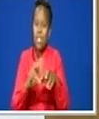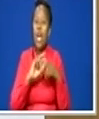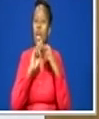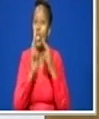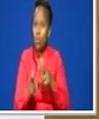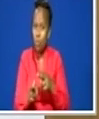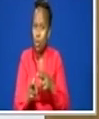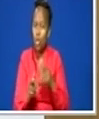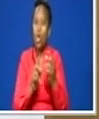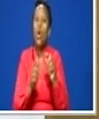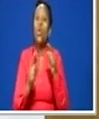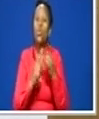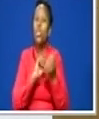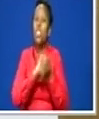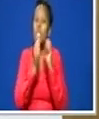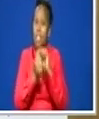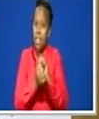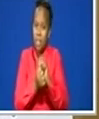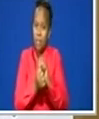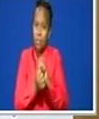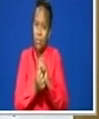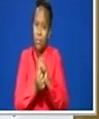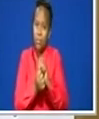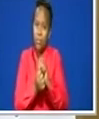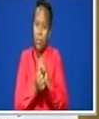respond to changes